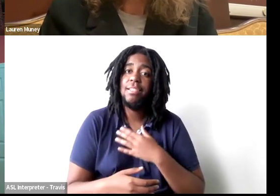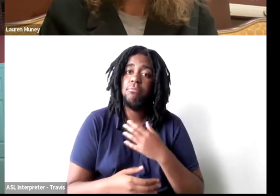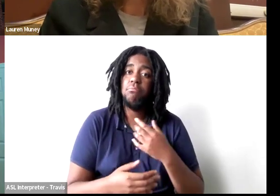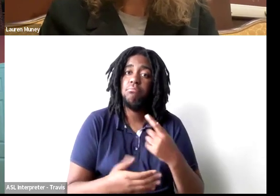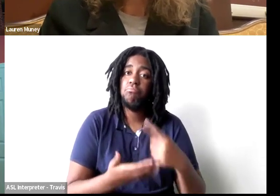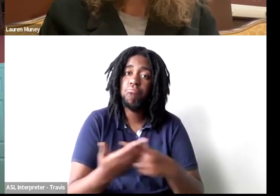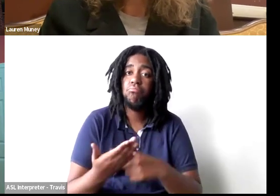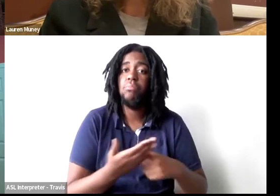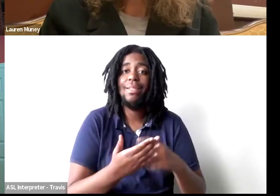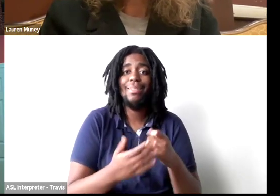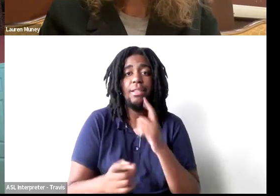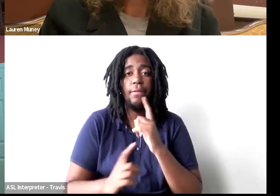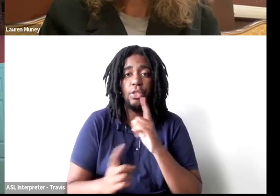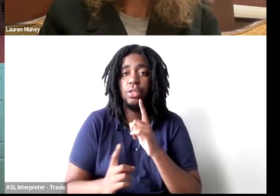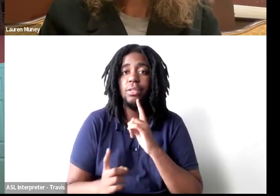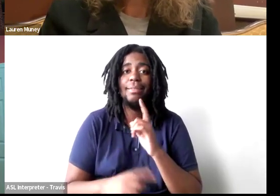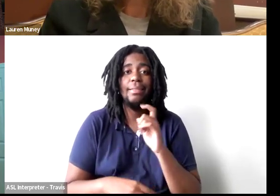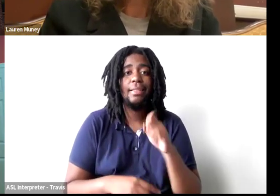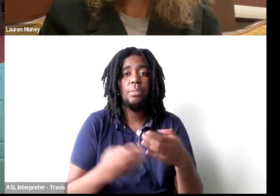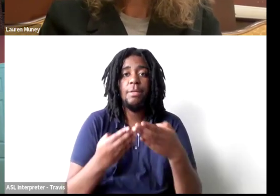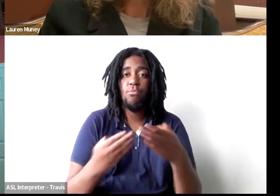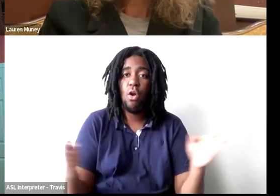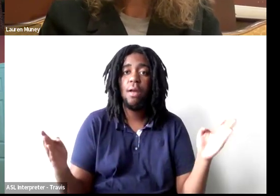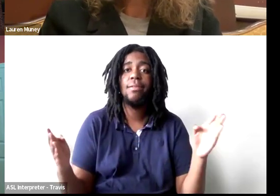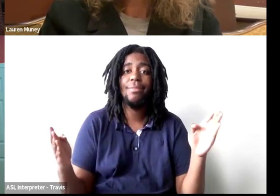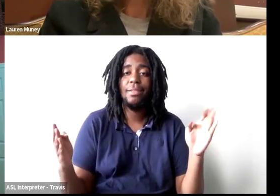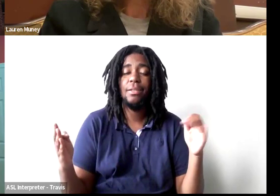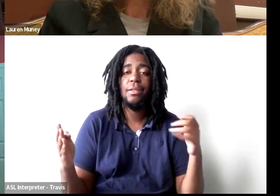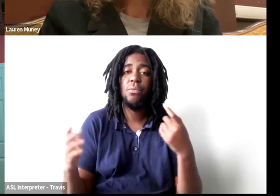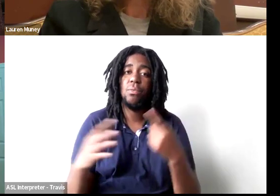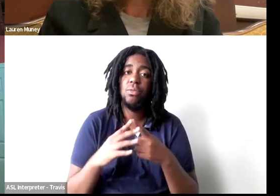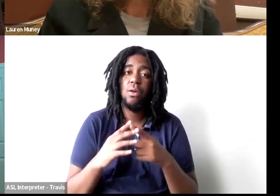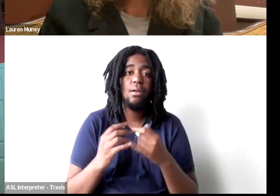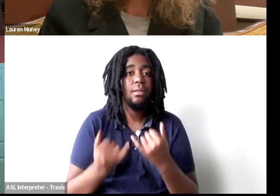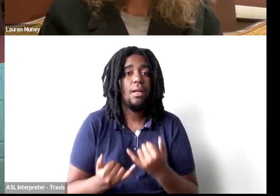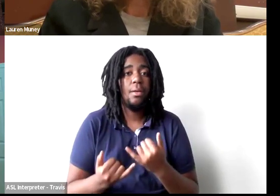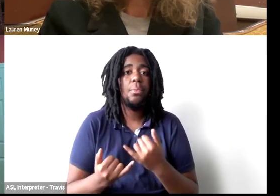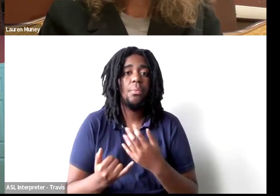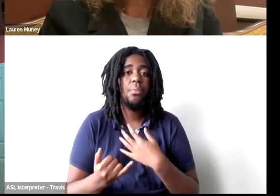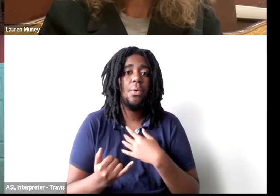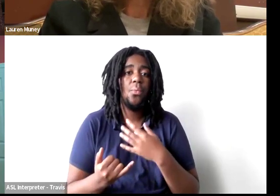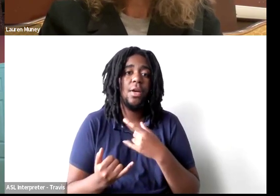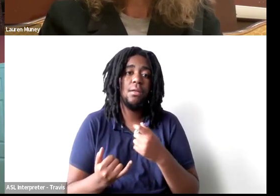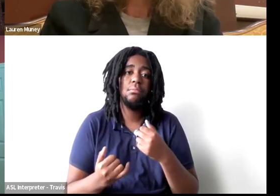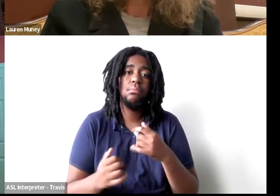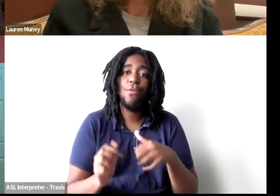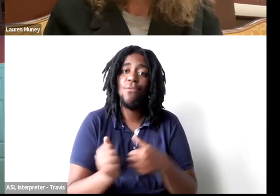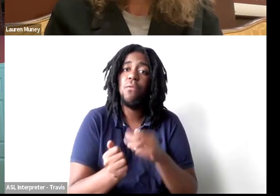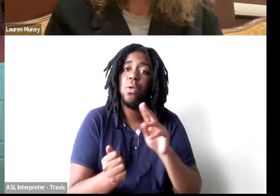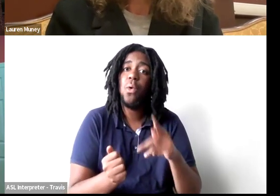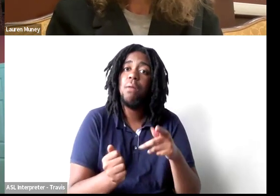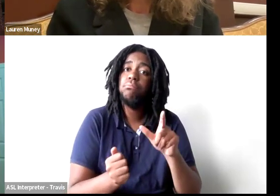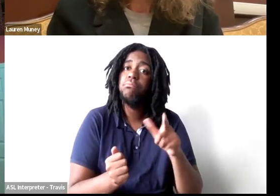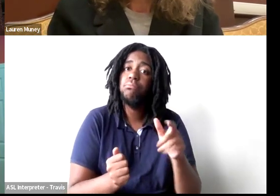a conversation that needs to be broadened. And if we can start it today, we can absolutely find other time to follow up with all of these